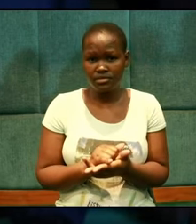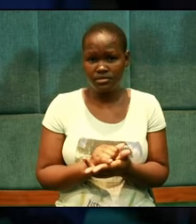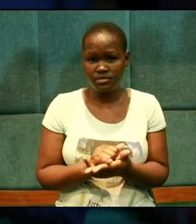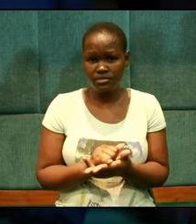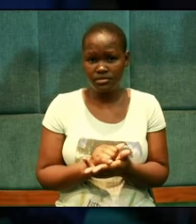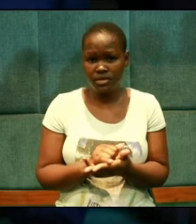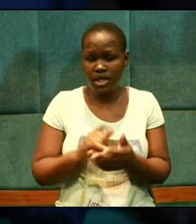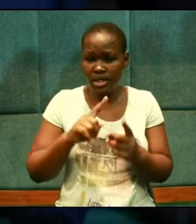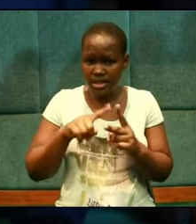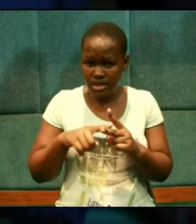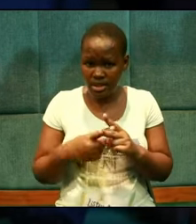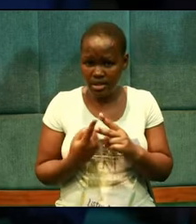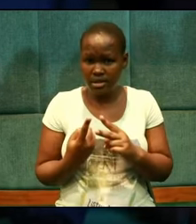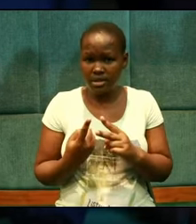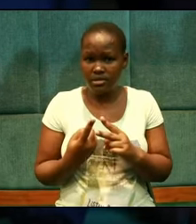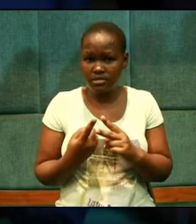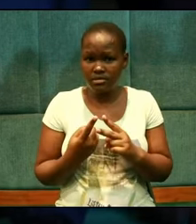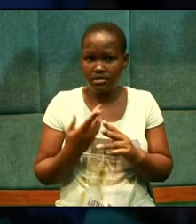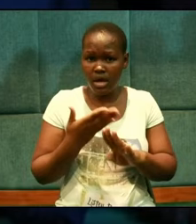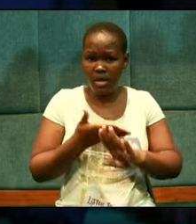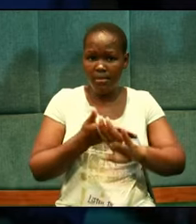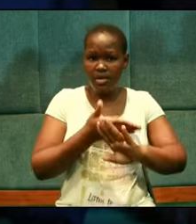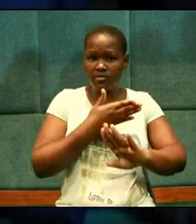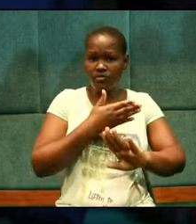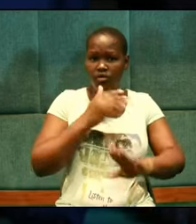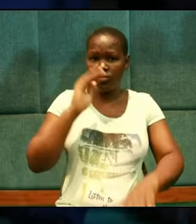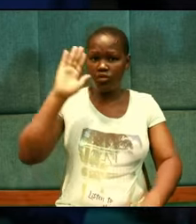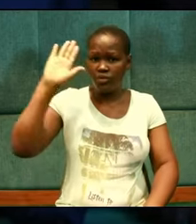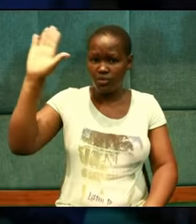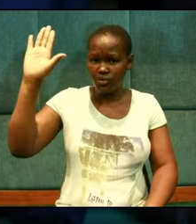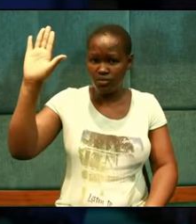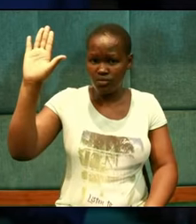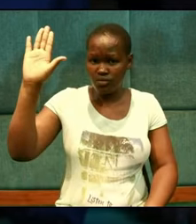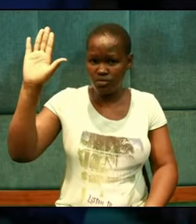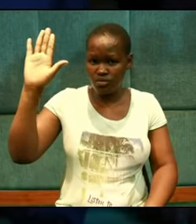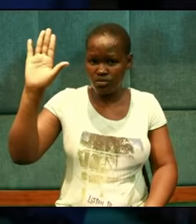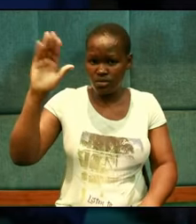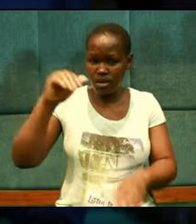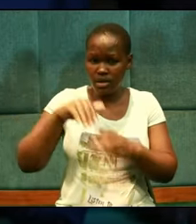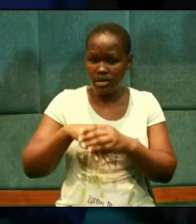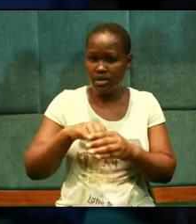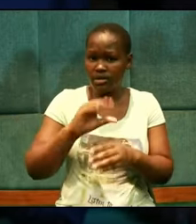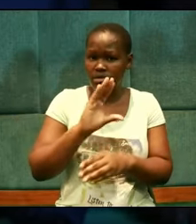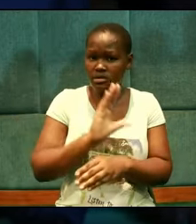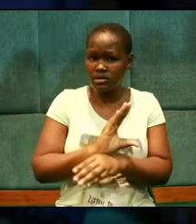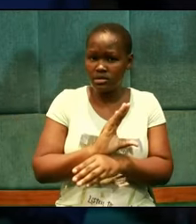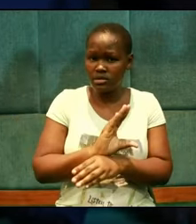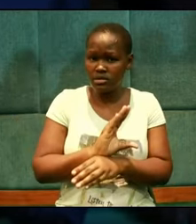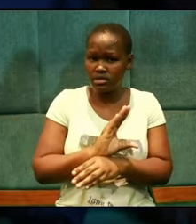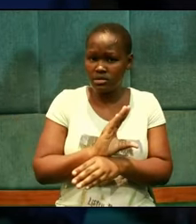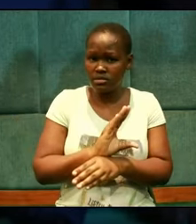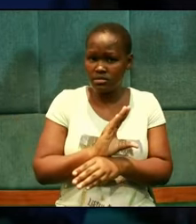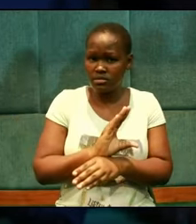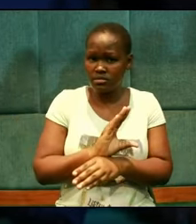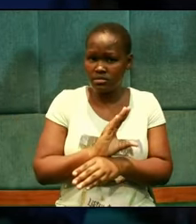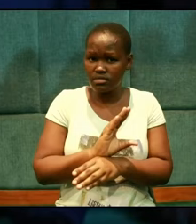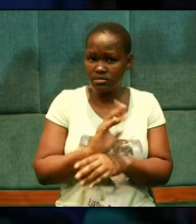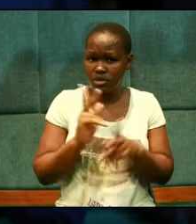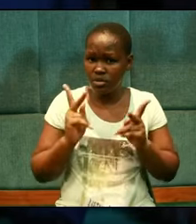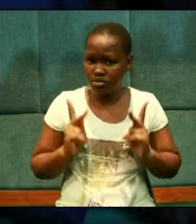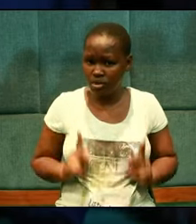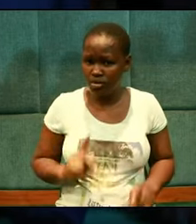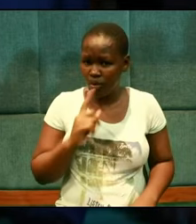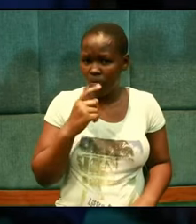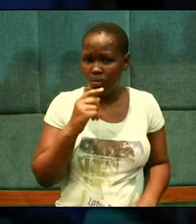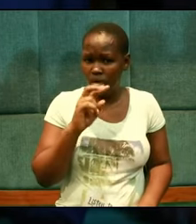instituted before you in the holy altar, in the sanctuaries across the globe of those people who are watching